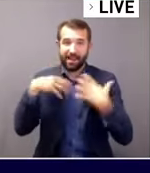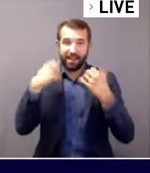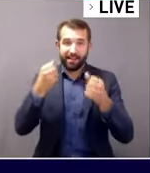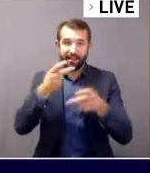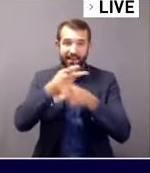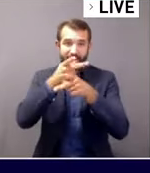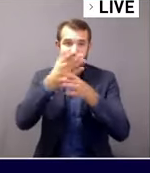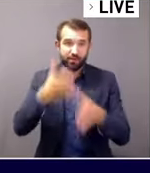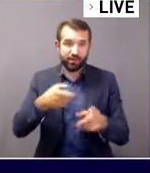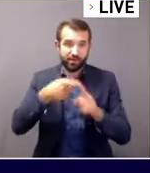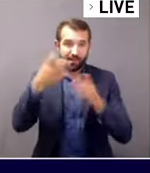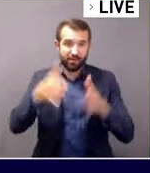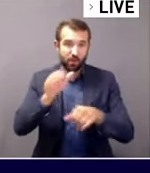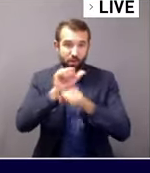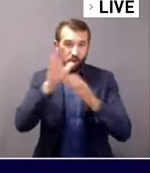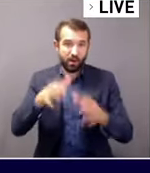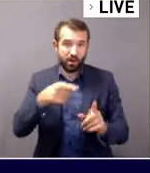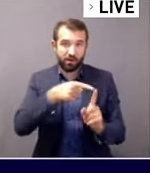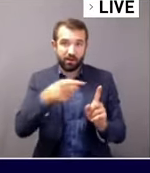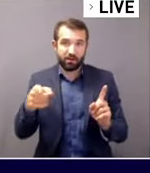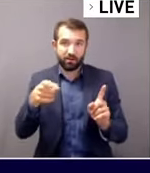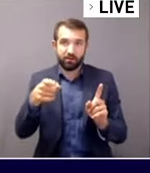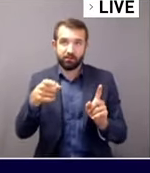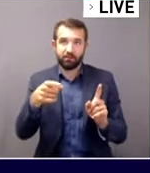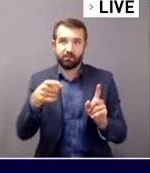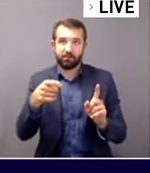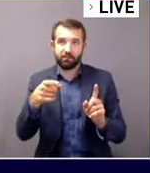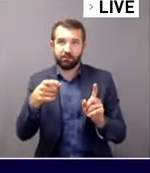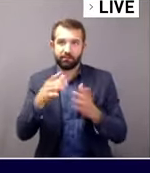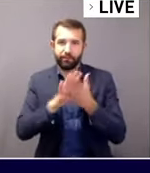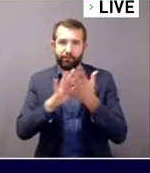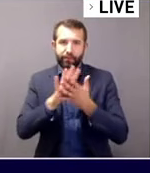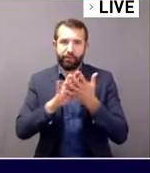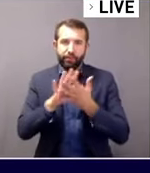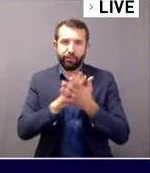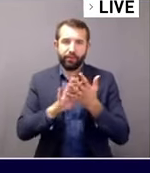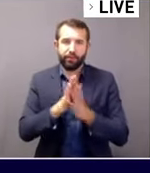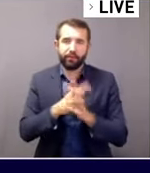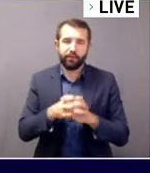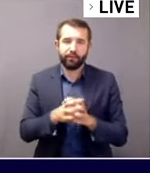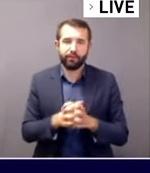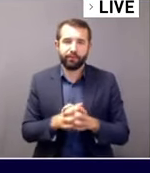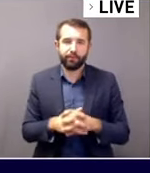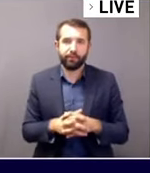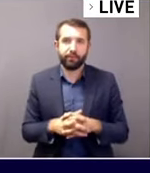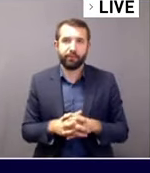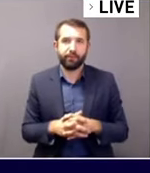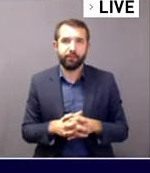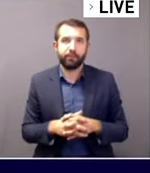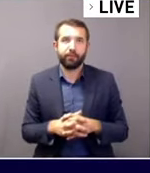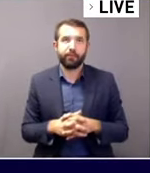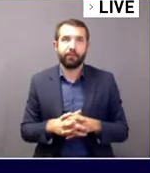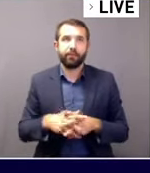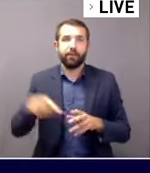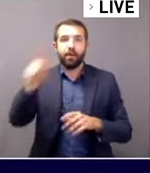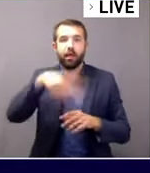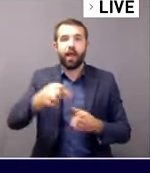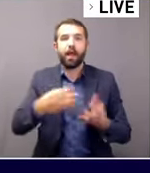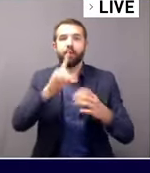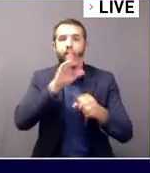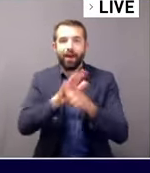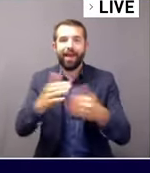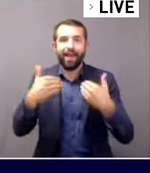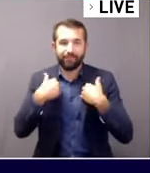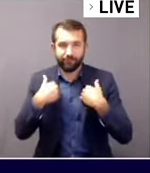are among the confirmed cases. Can you give us